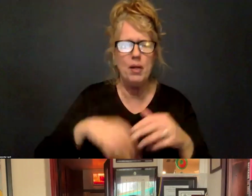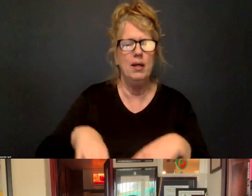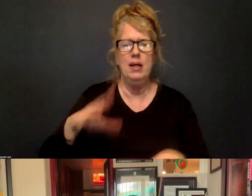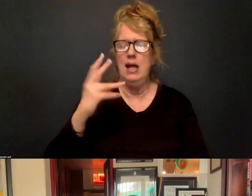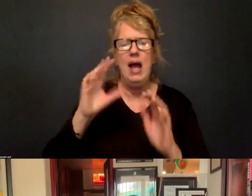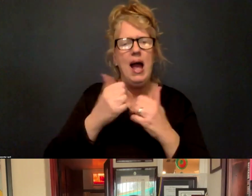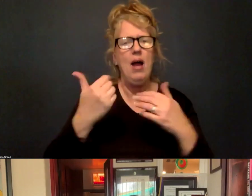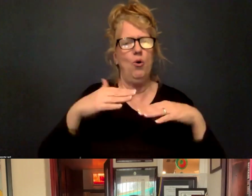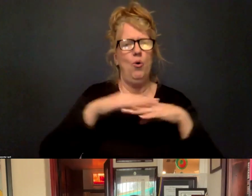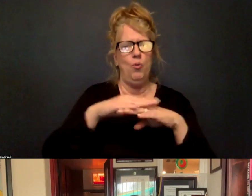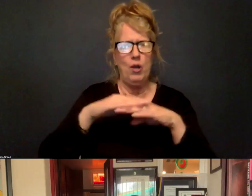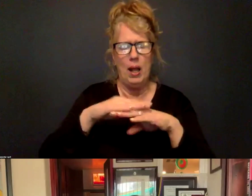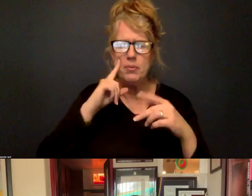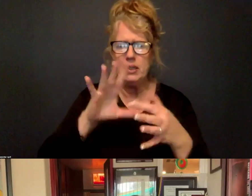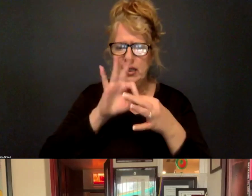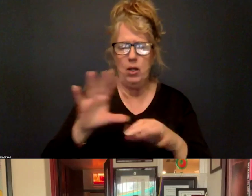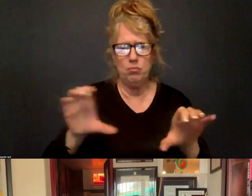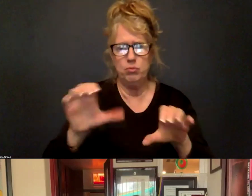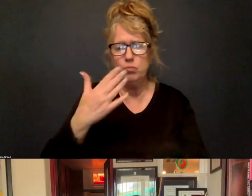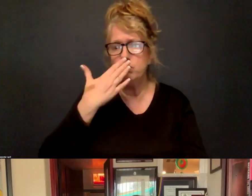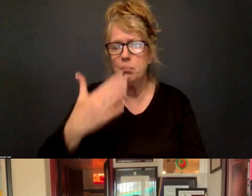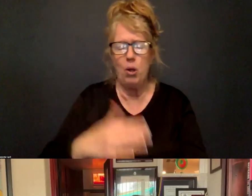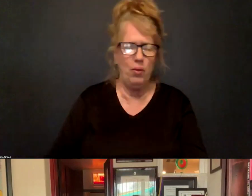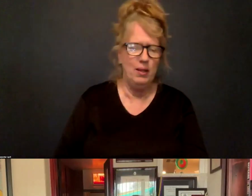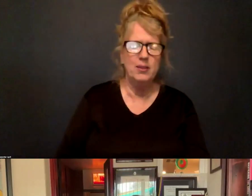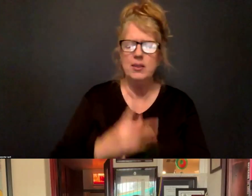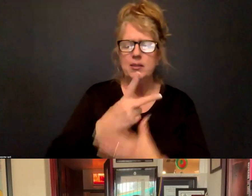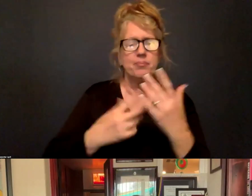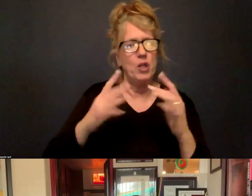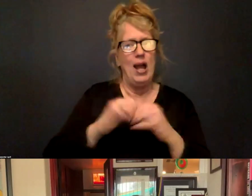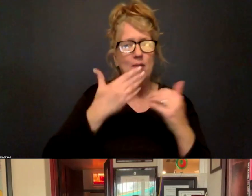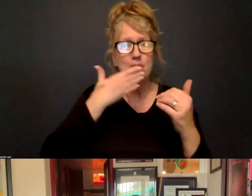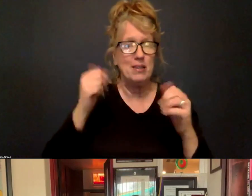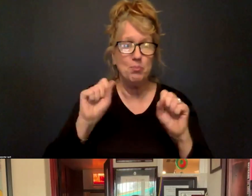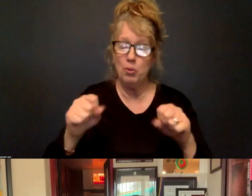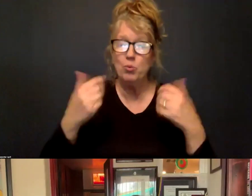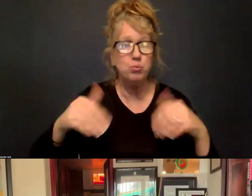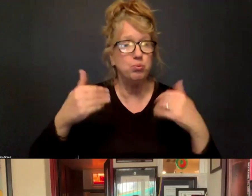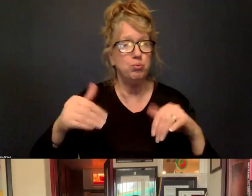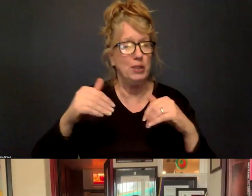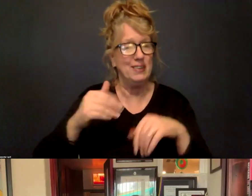overlap and connect and do good care with both as best as possible? Because those are tough lines. So thoughts?